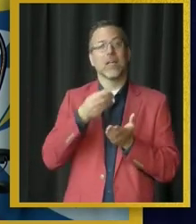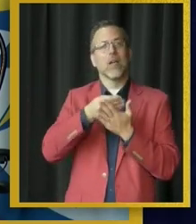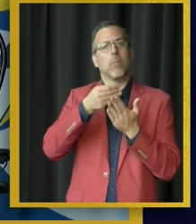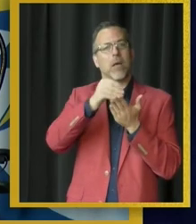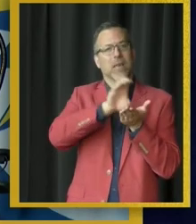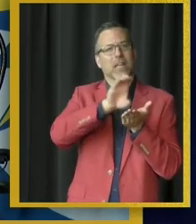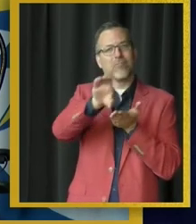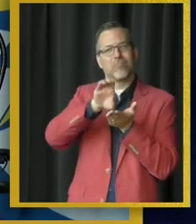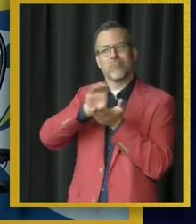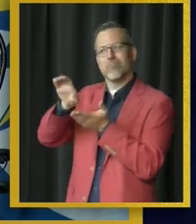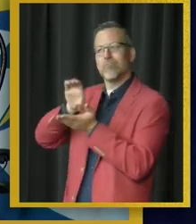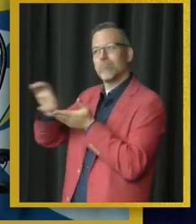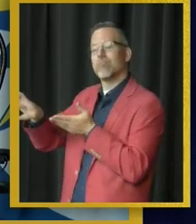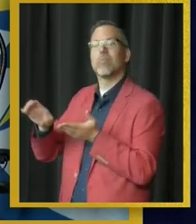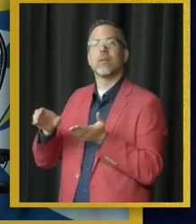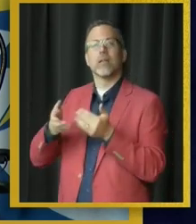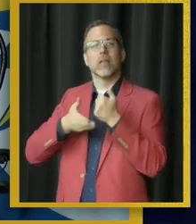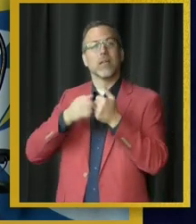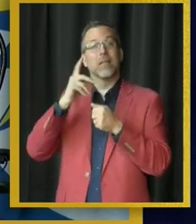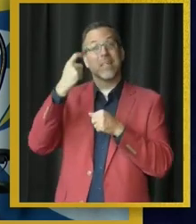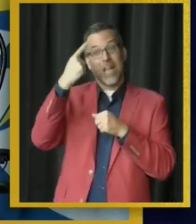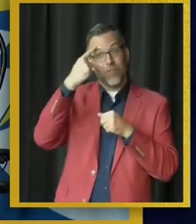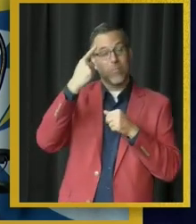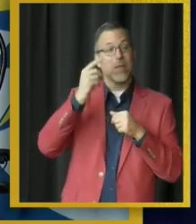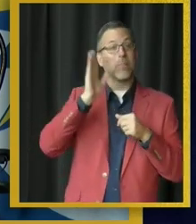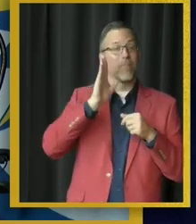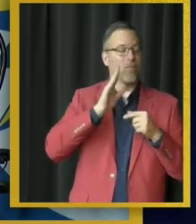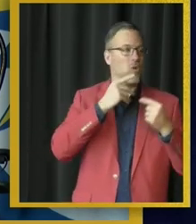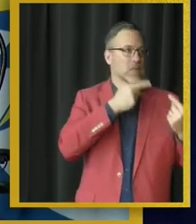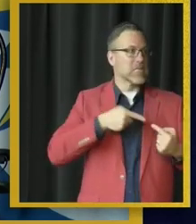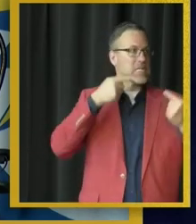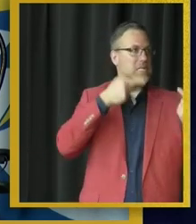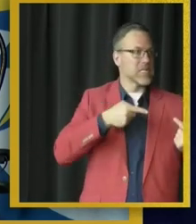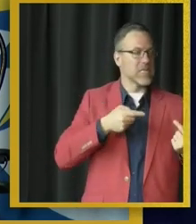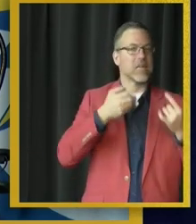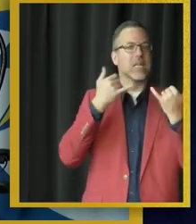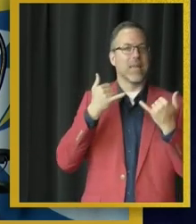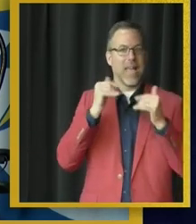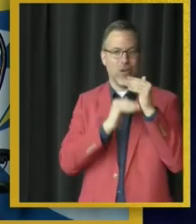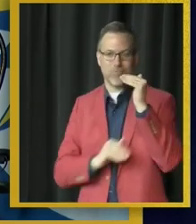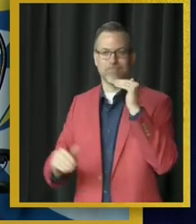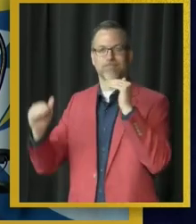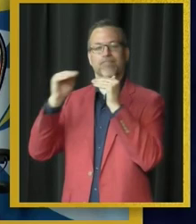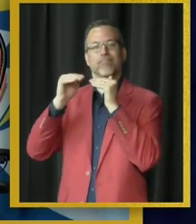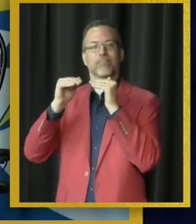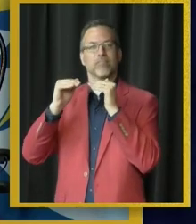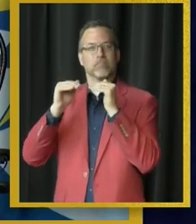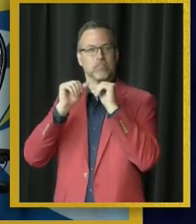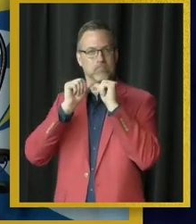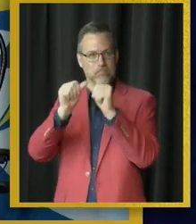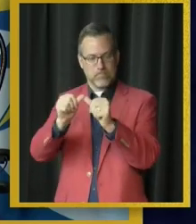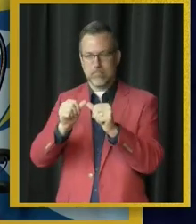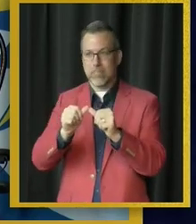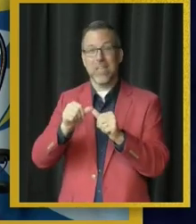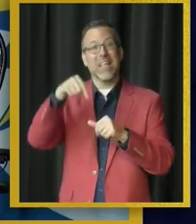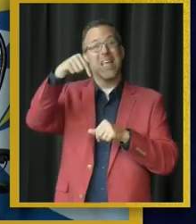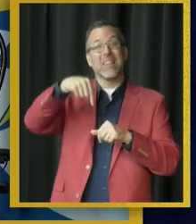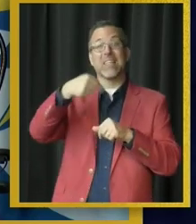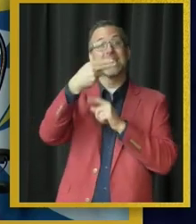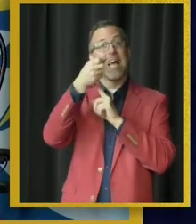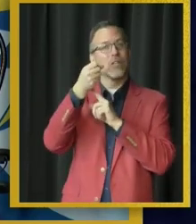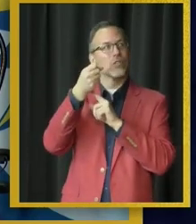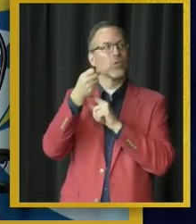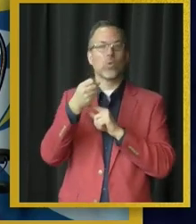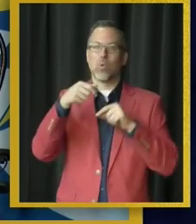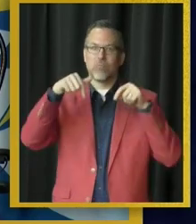together have taken our city government from crisis to recovery. And this state-of-the-art new high school is just one of